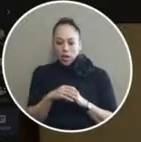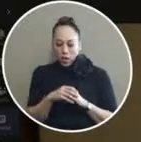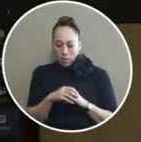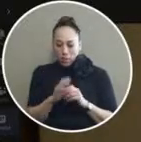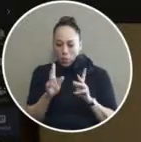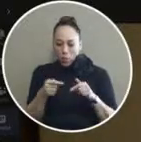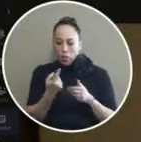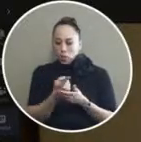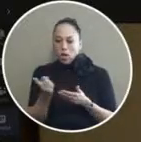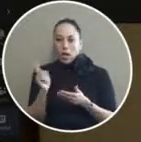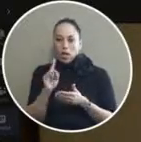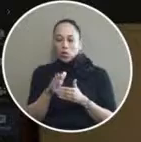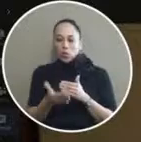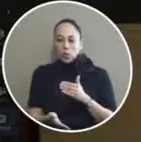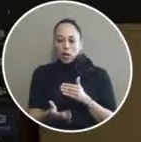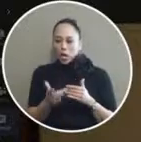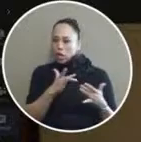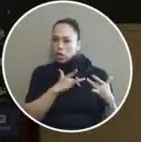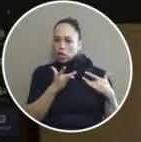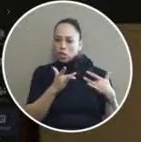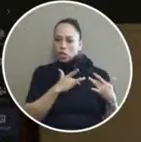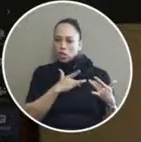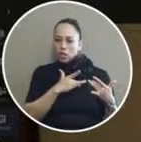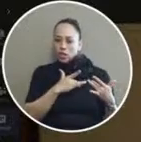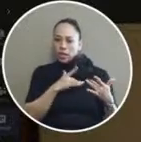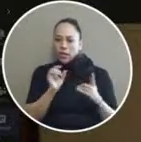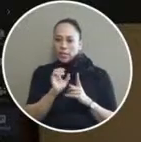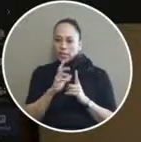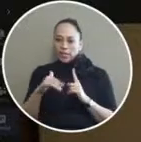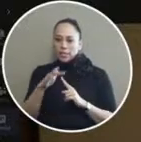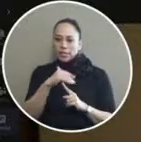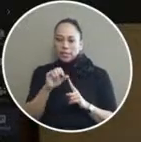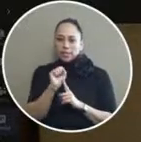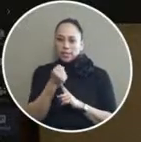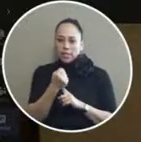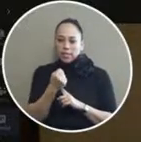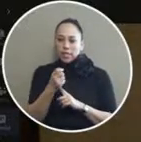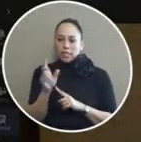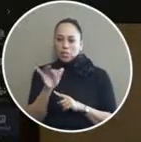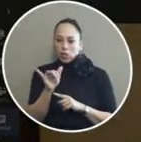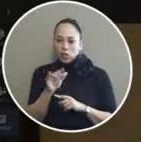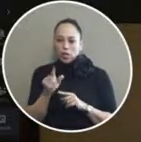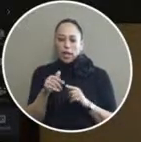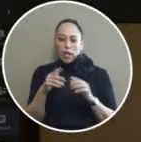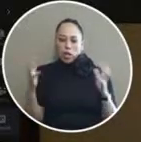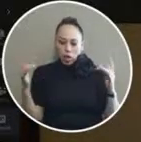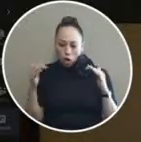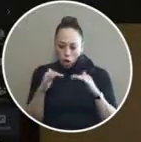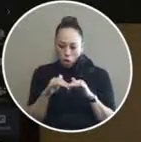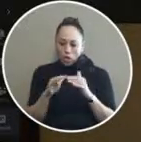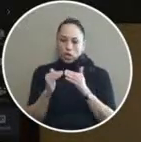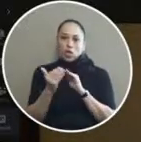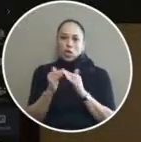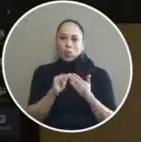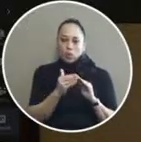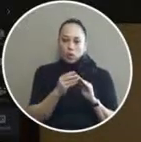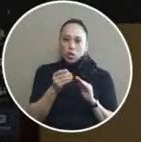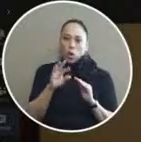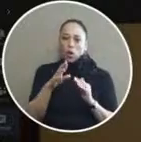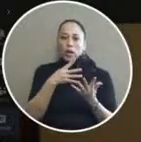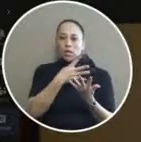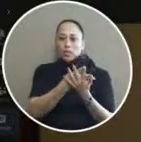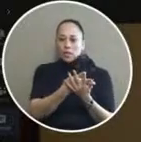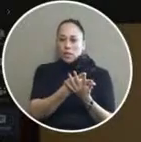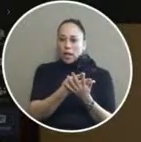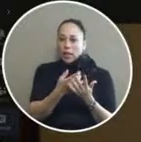weekend concerning settings as well, whether the spread was congregate, community, or jail.